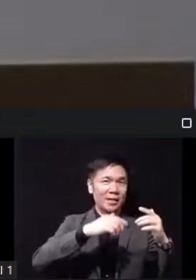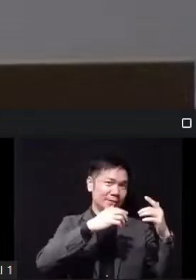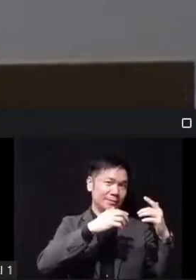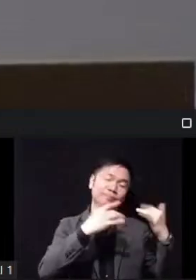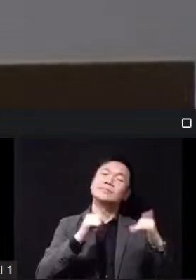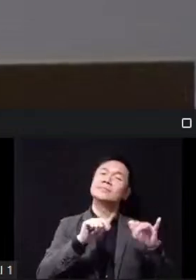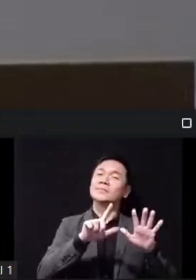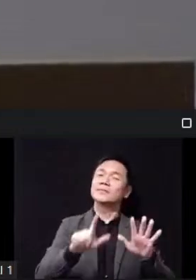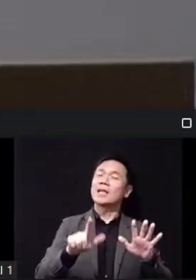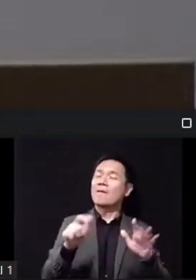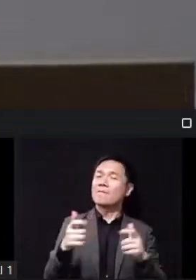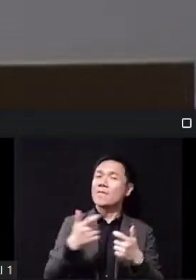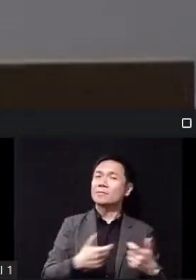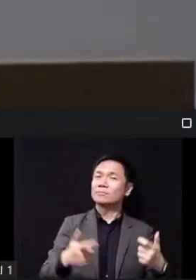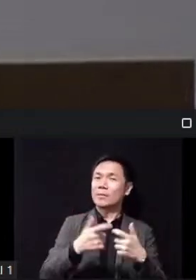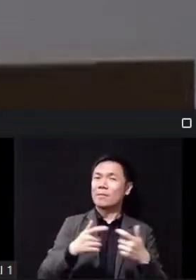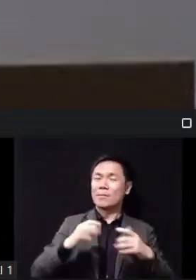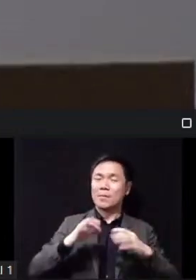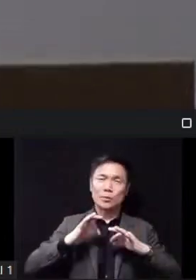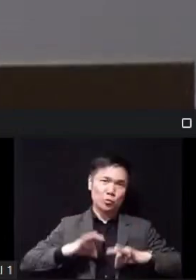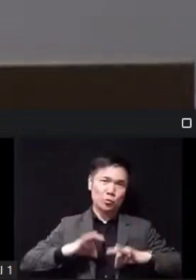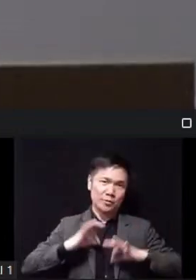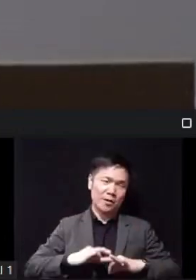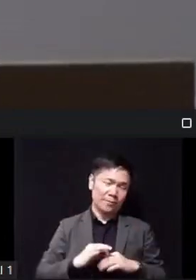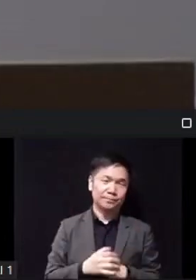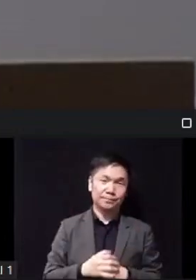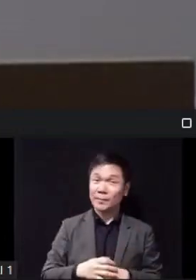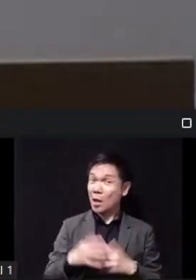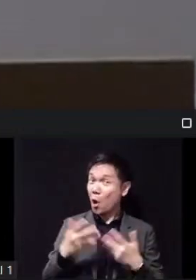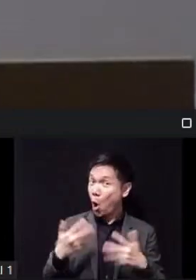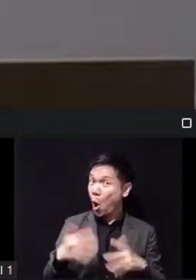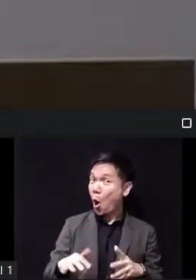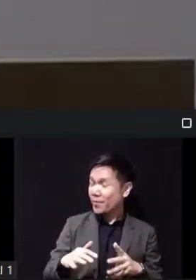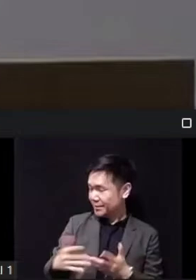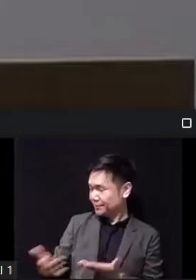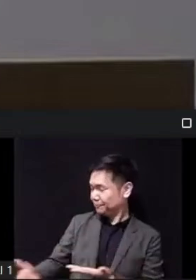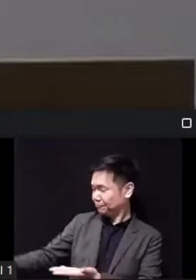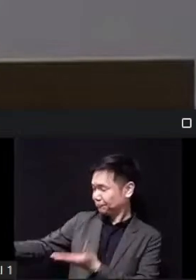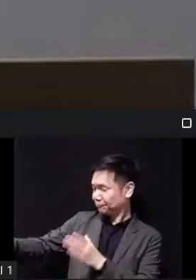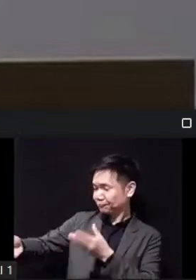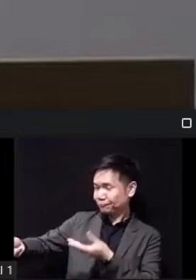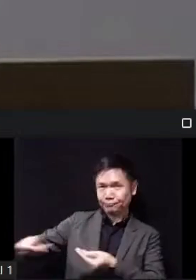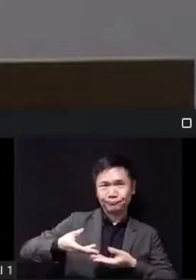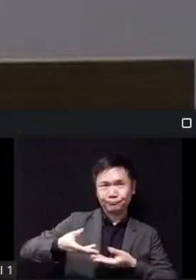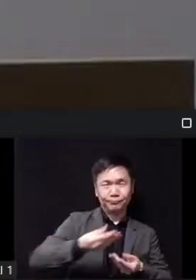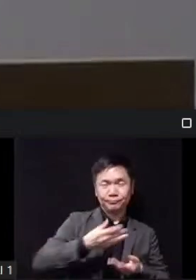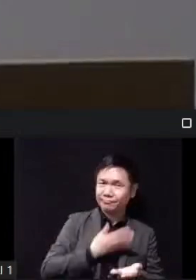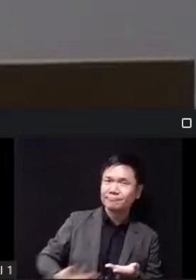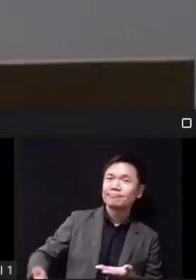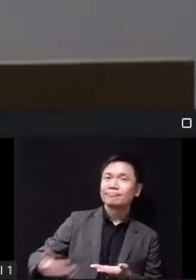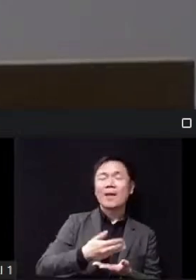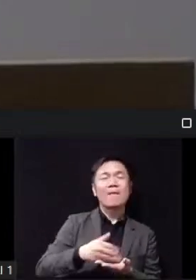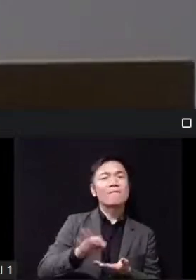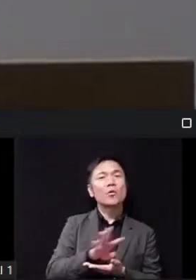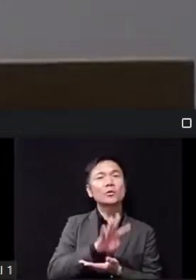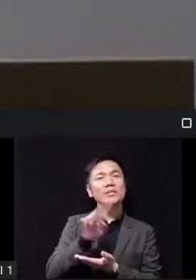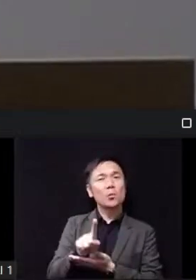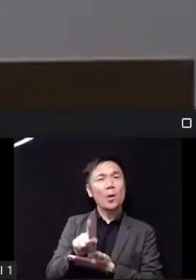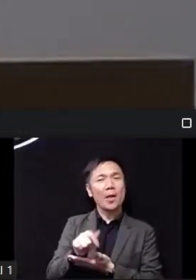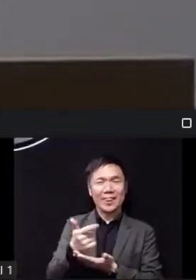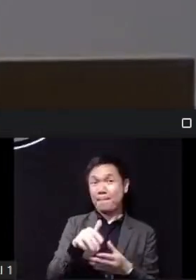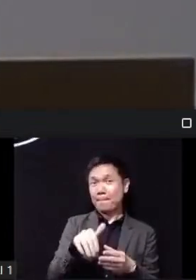Conference noted that credentials had been received by a total of 41